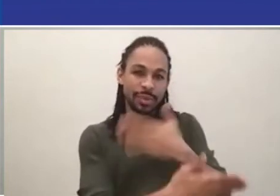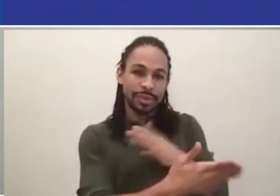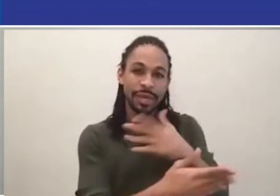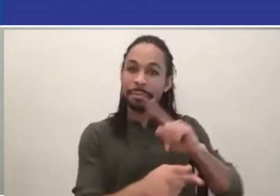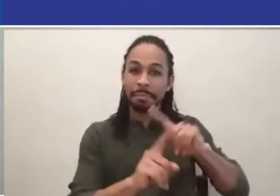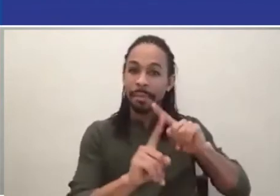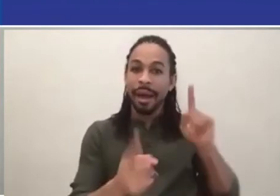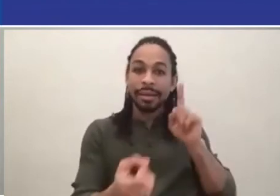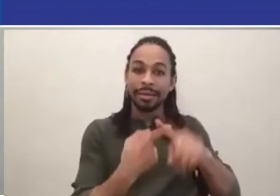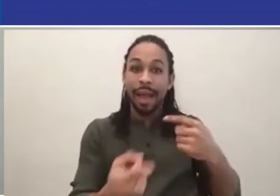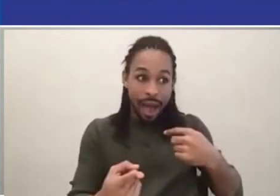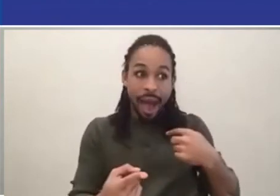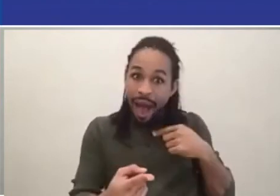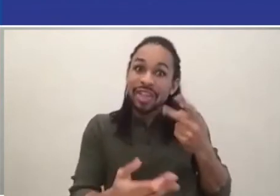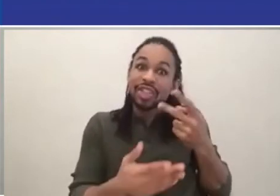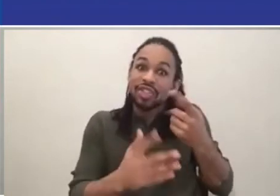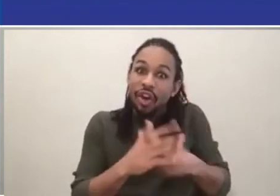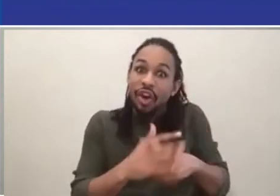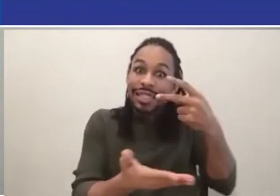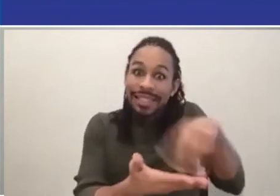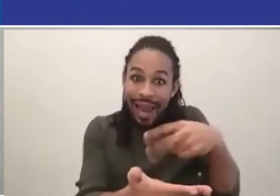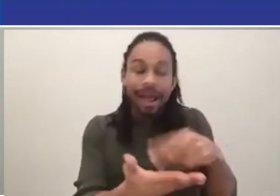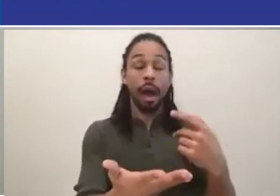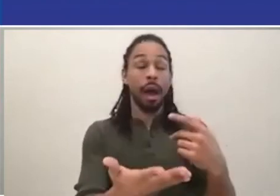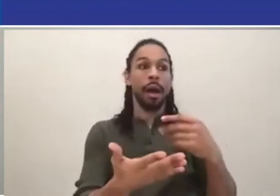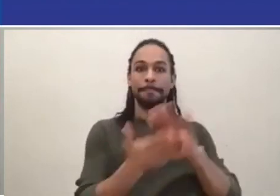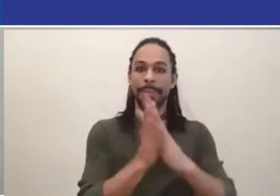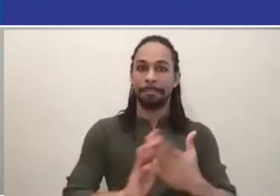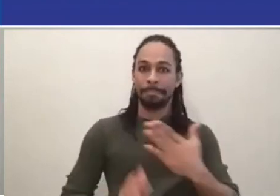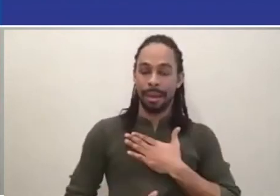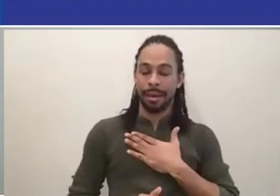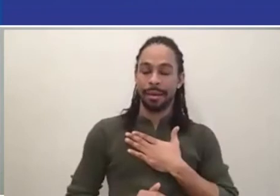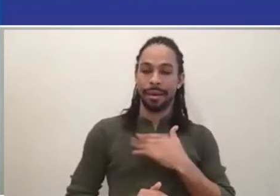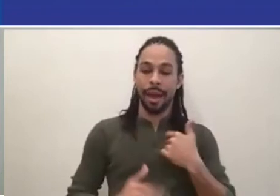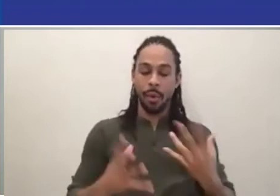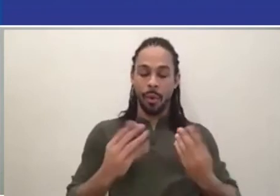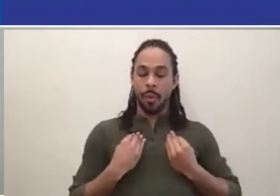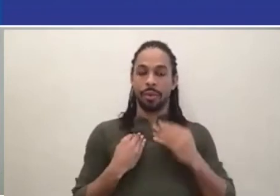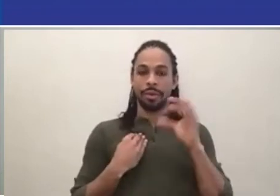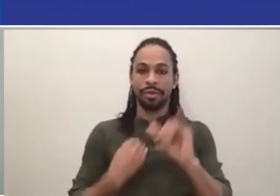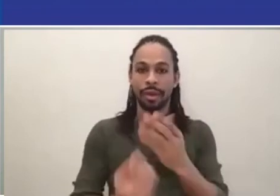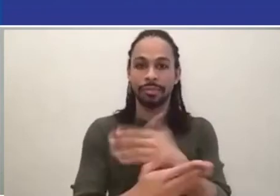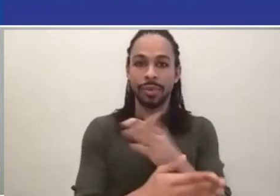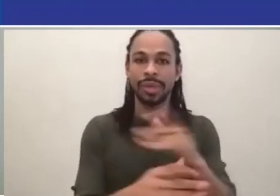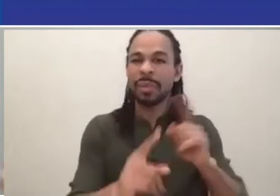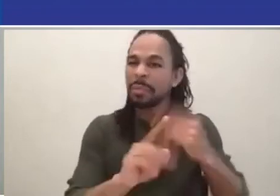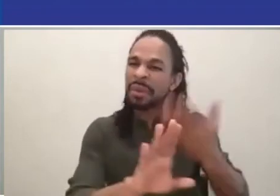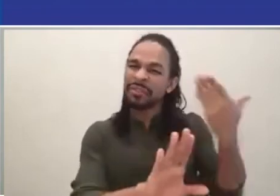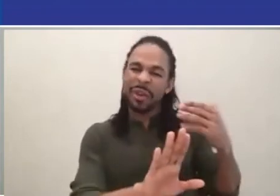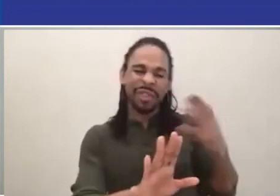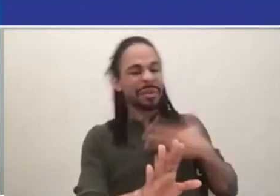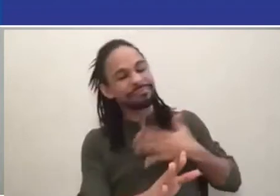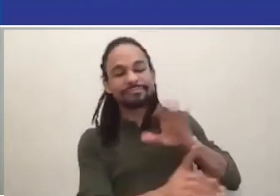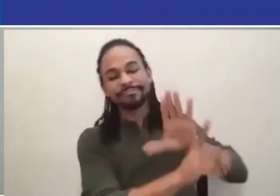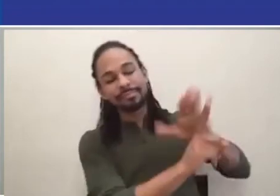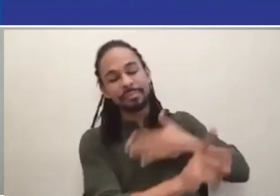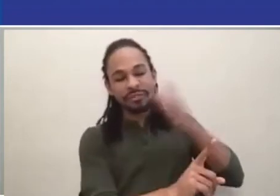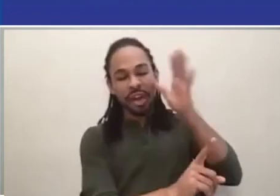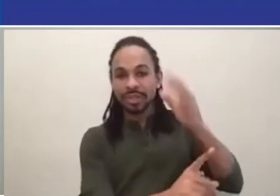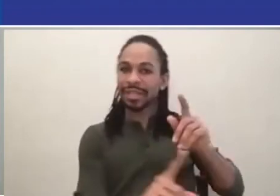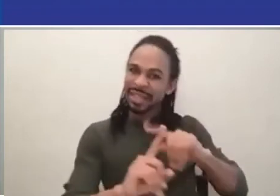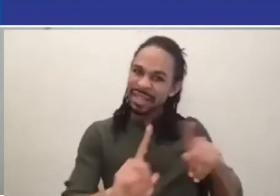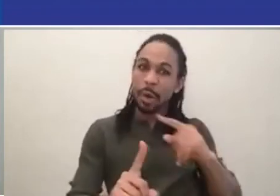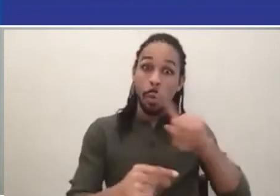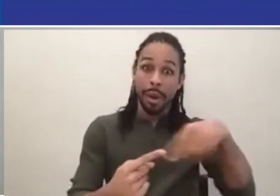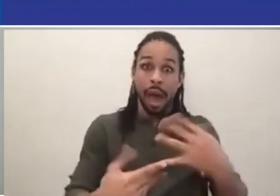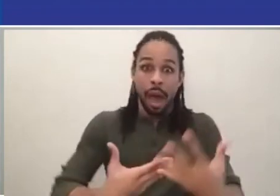music. It became my music, and it became my embodied expression of my Puerto Rican heritage. And what I'm